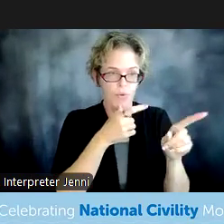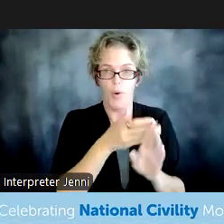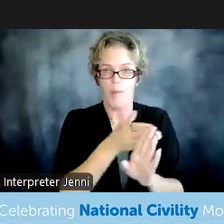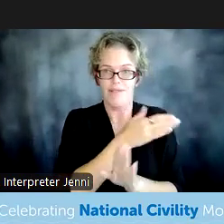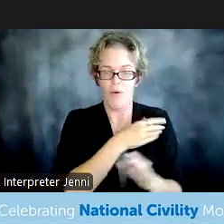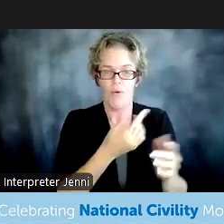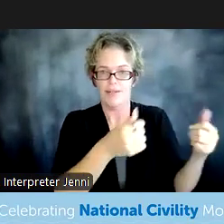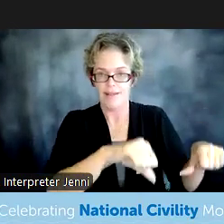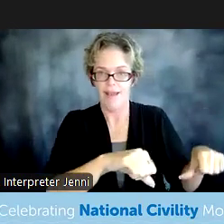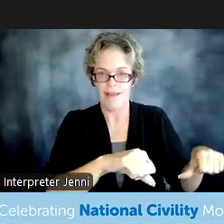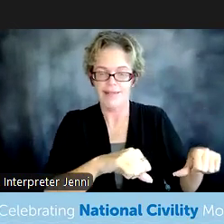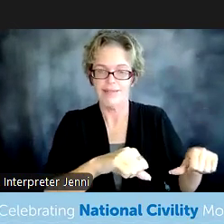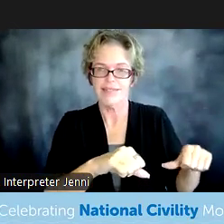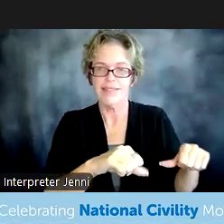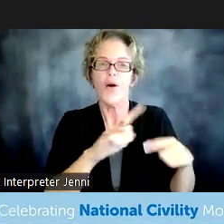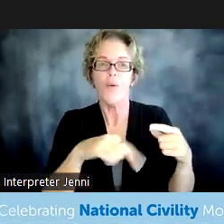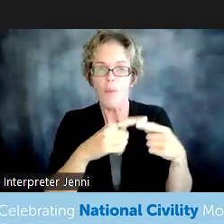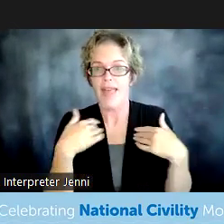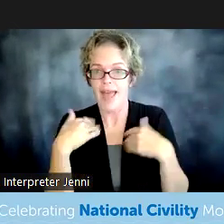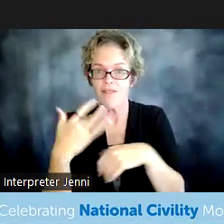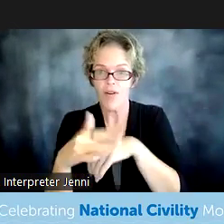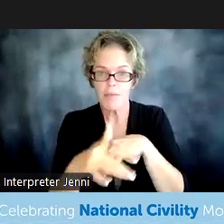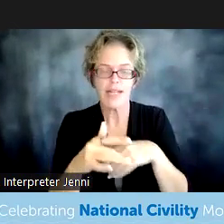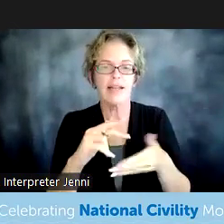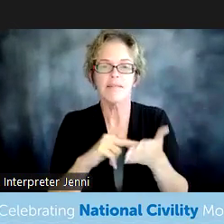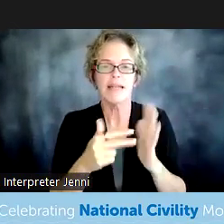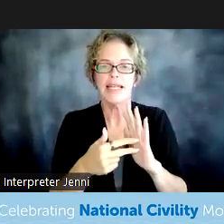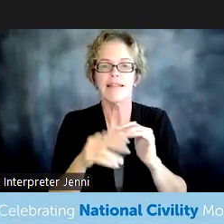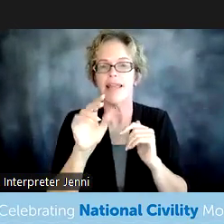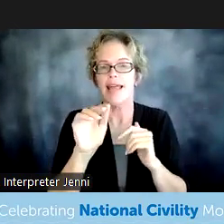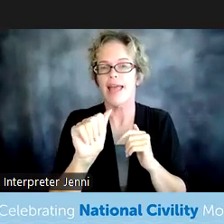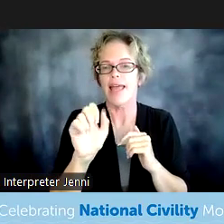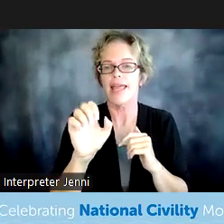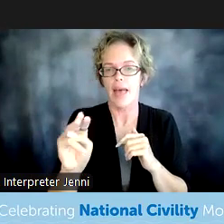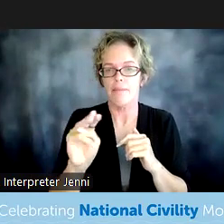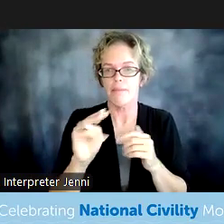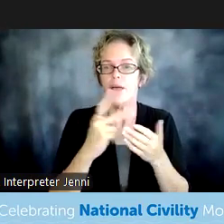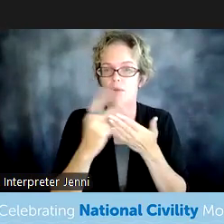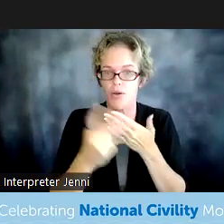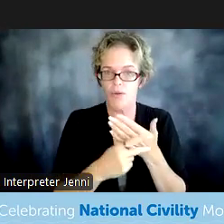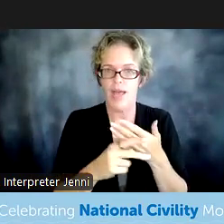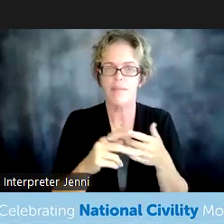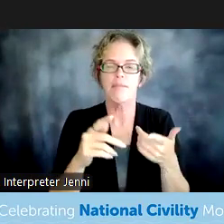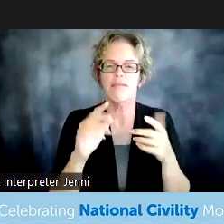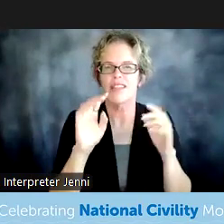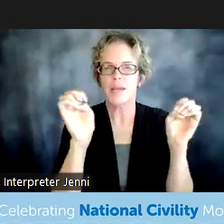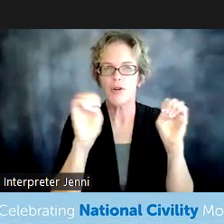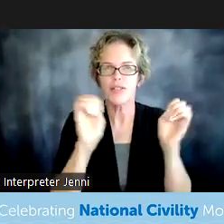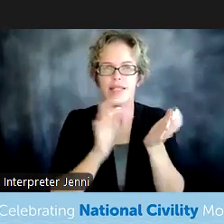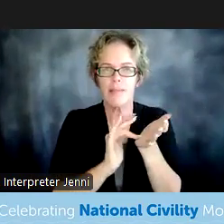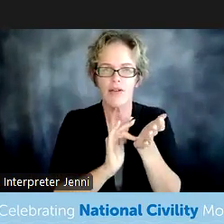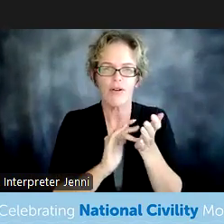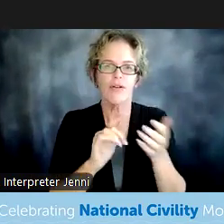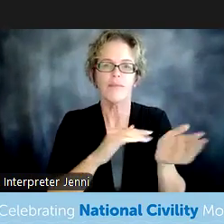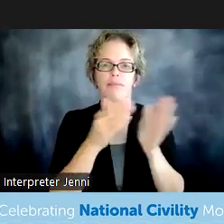expansion coverage when the program has openings. So this is including the AEM program, early emergency medical program, denied